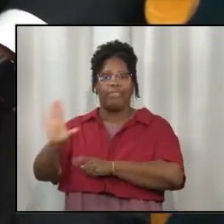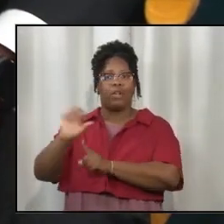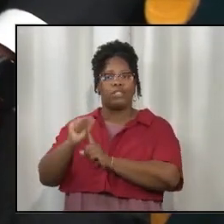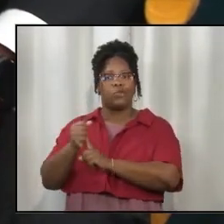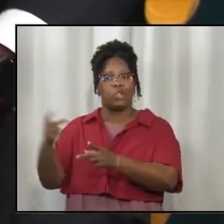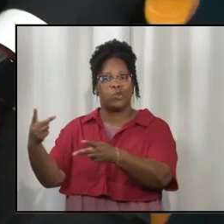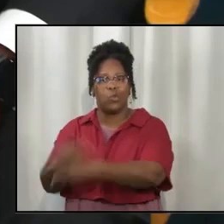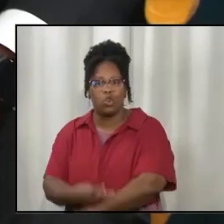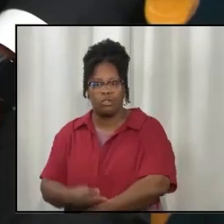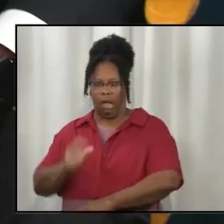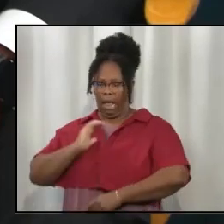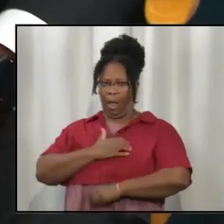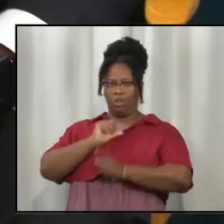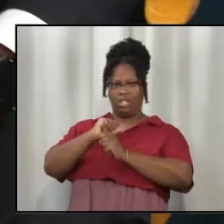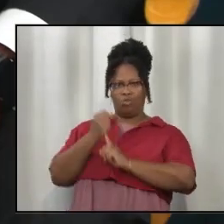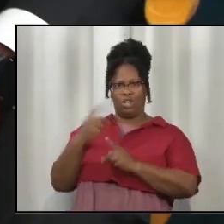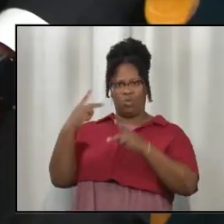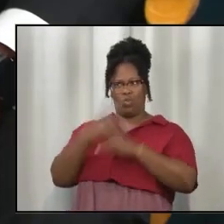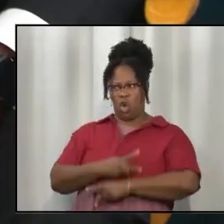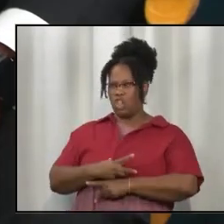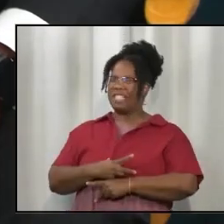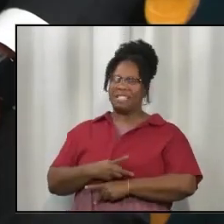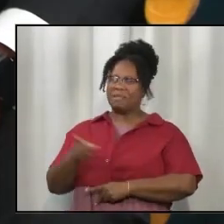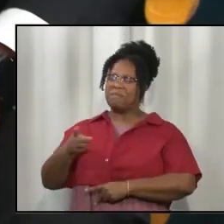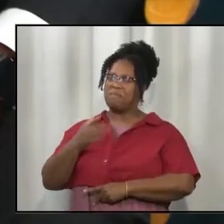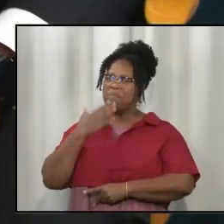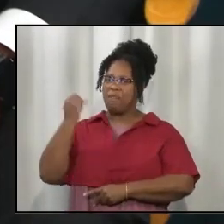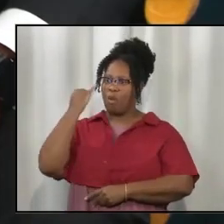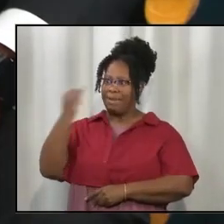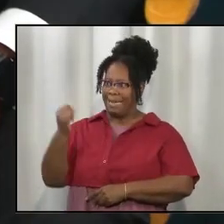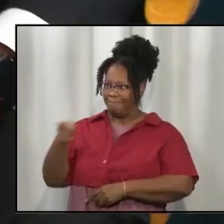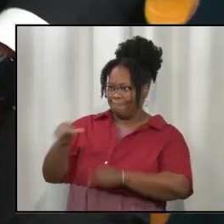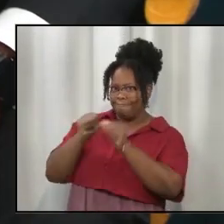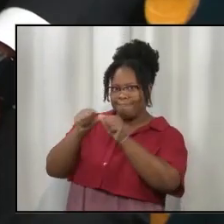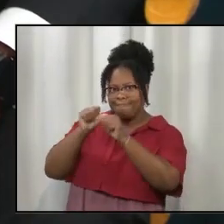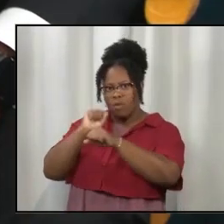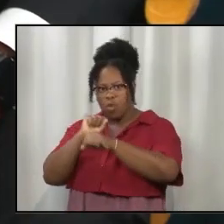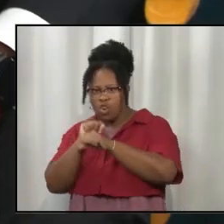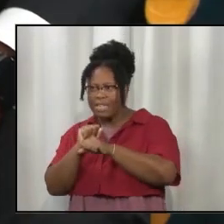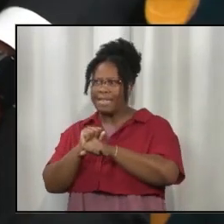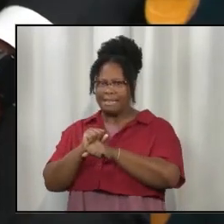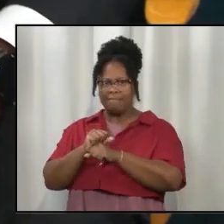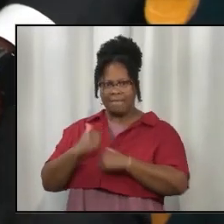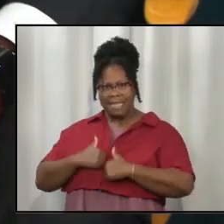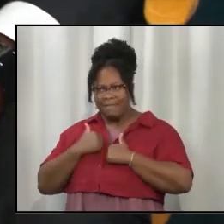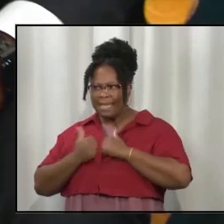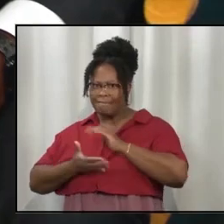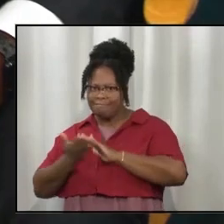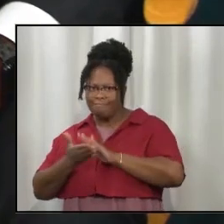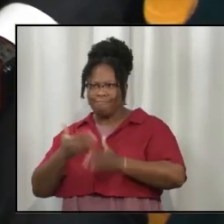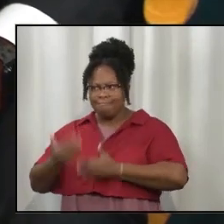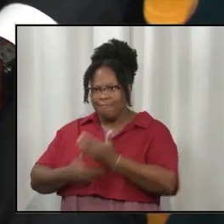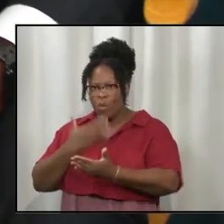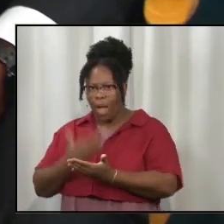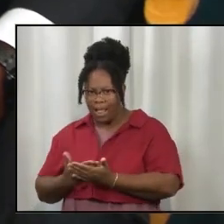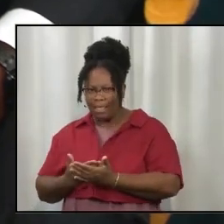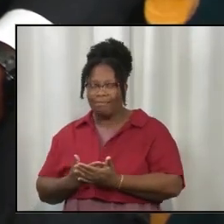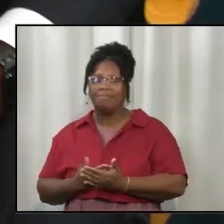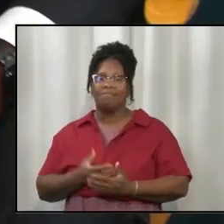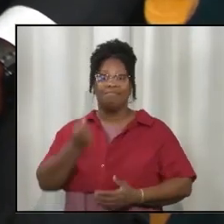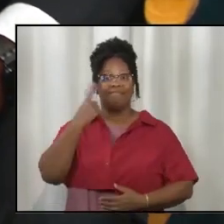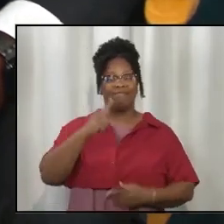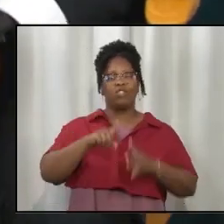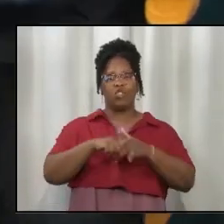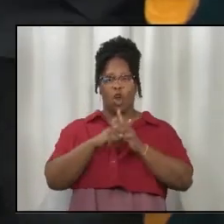for us. We're better off with them being gainfully employed and being housed, for certain. So Homeless Court started with Janice Hahn, and we